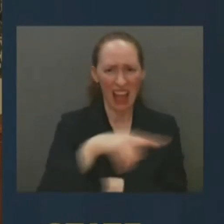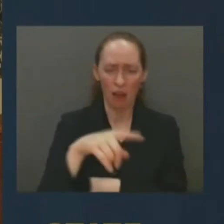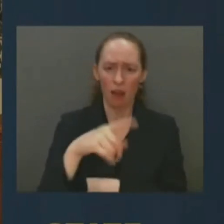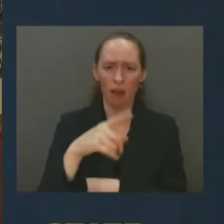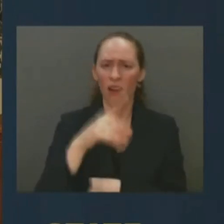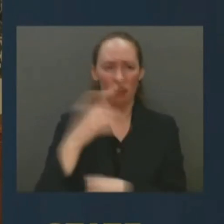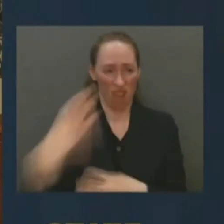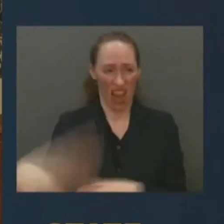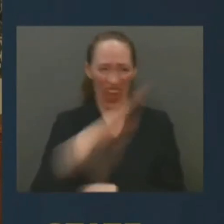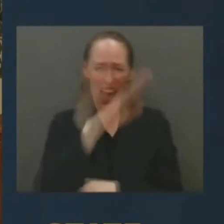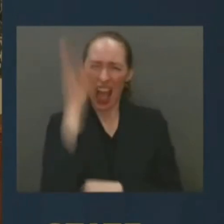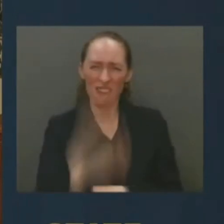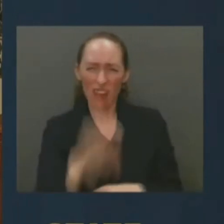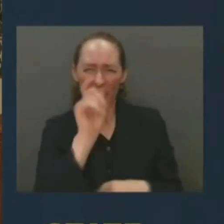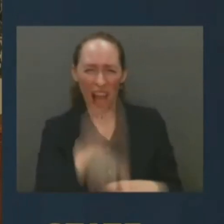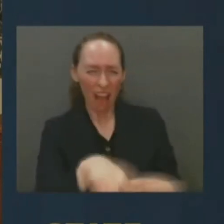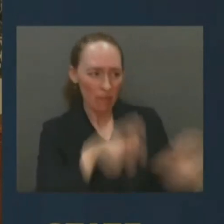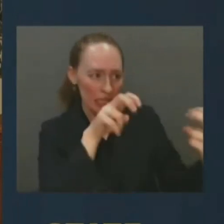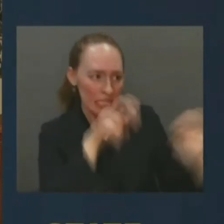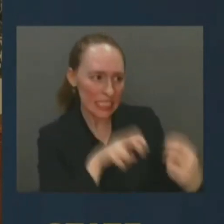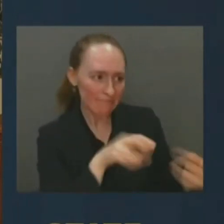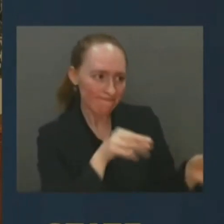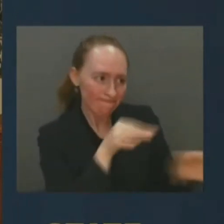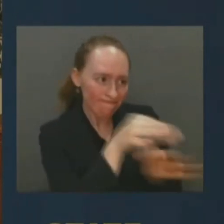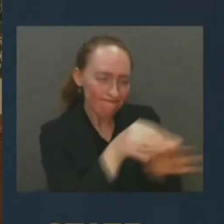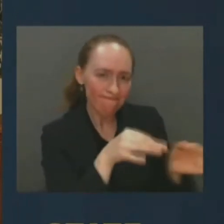that brown and black parents have had to have with their children.